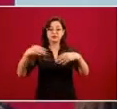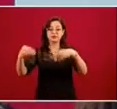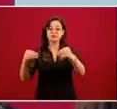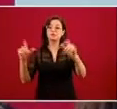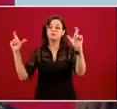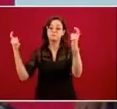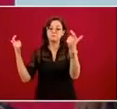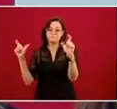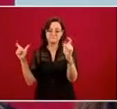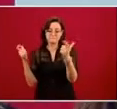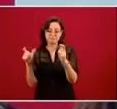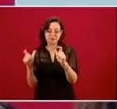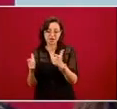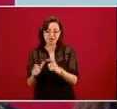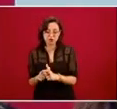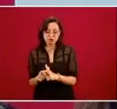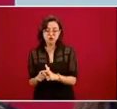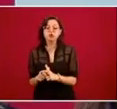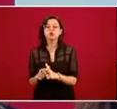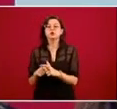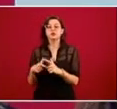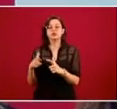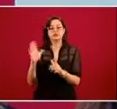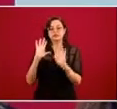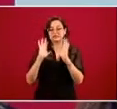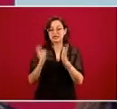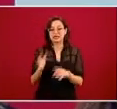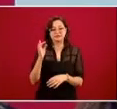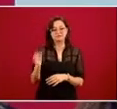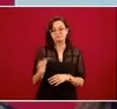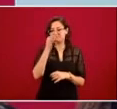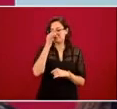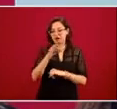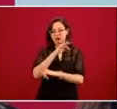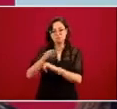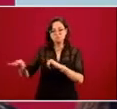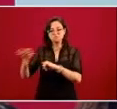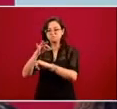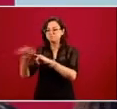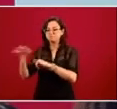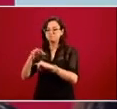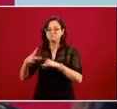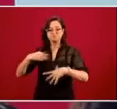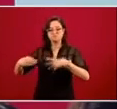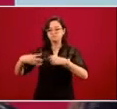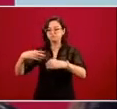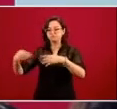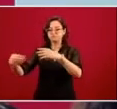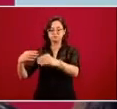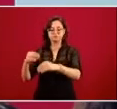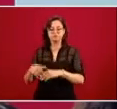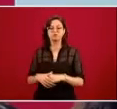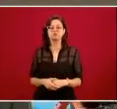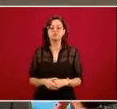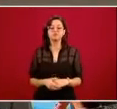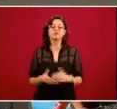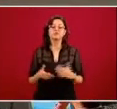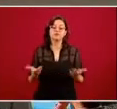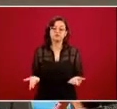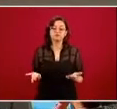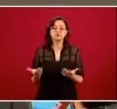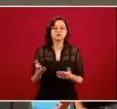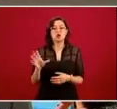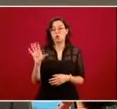later than the European region, and now the European region is fortunately but slowly coming out of